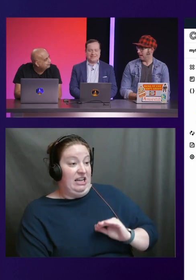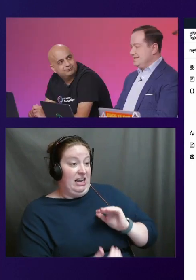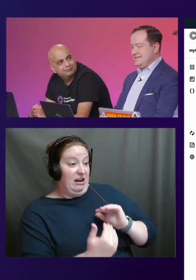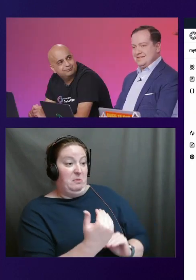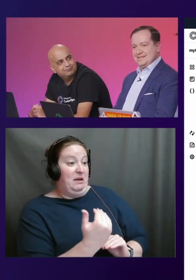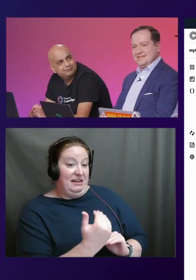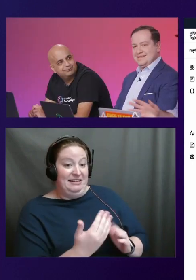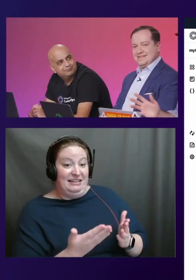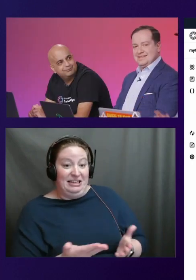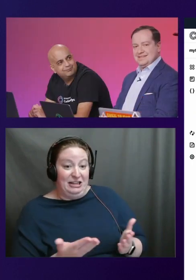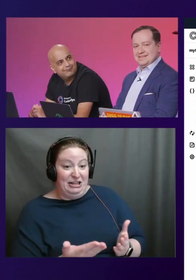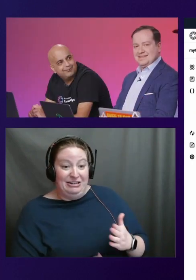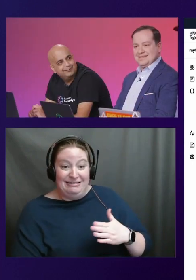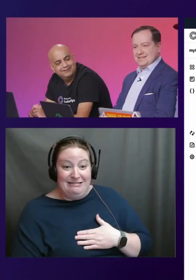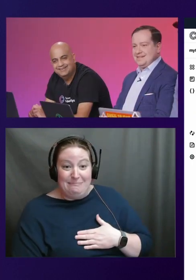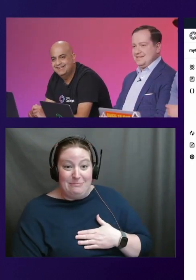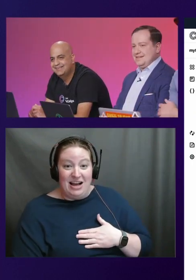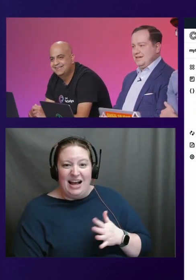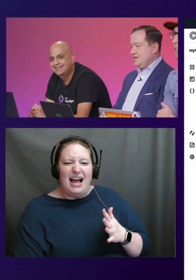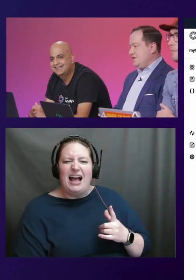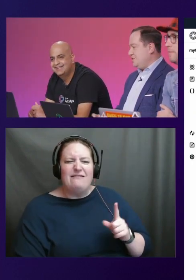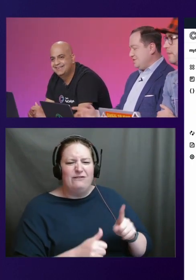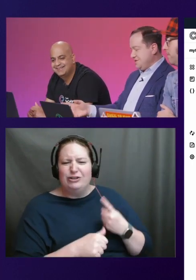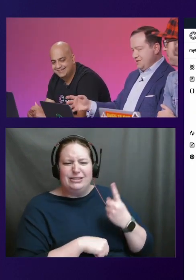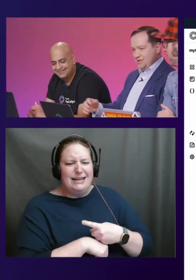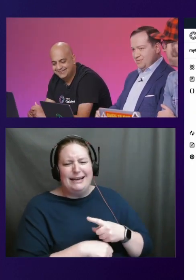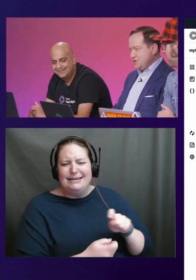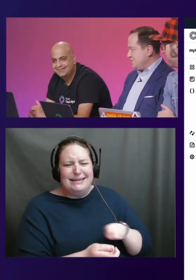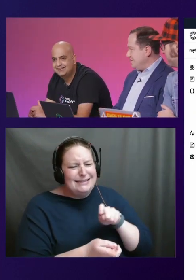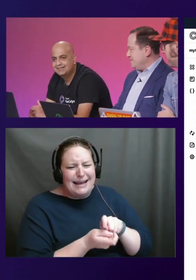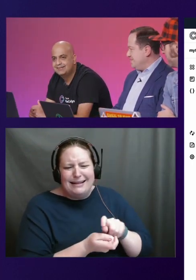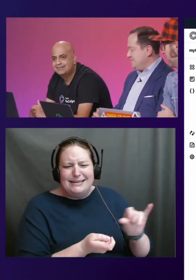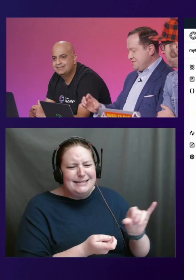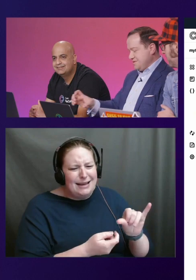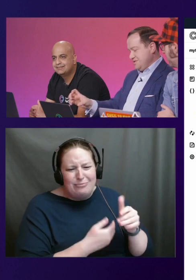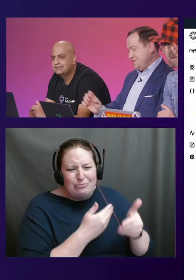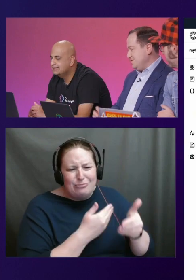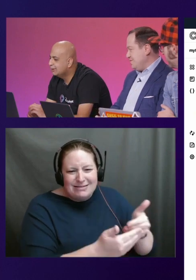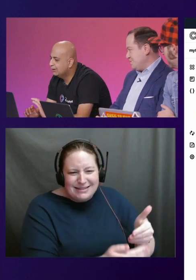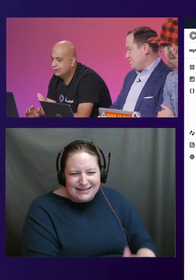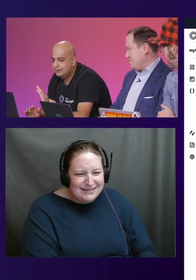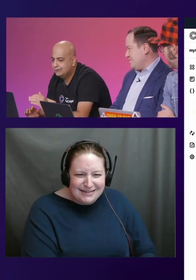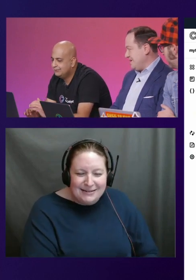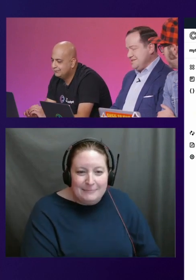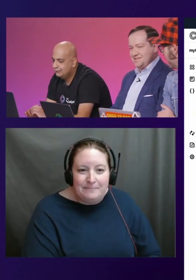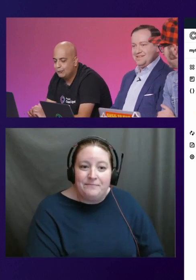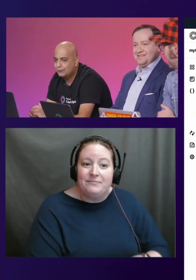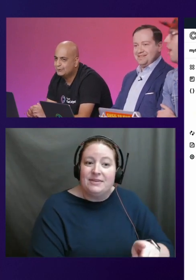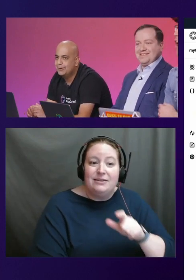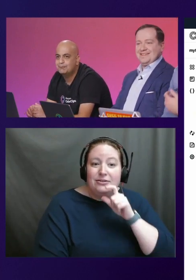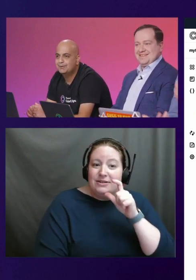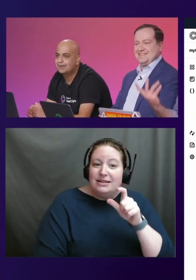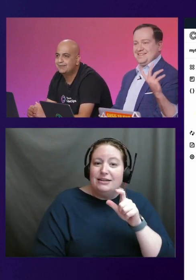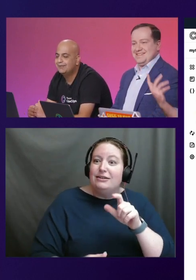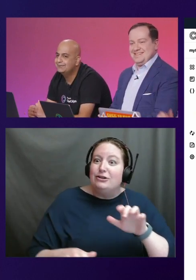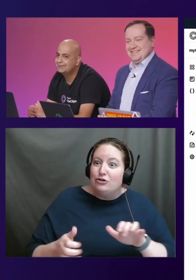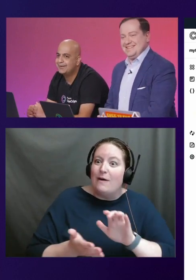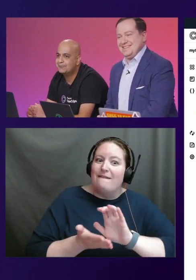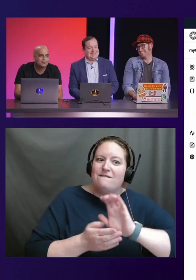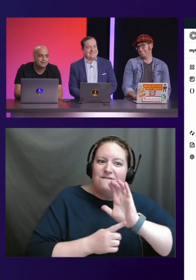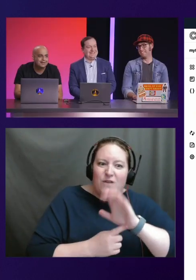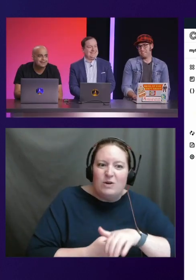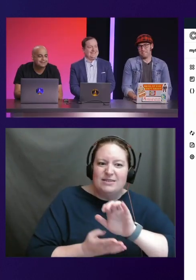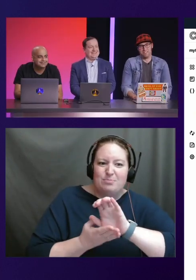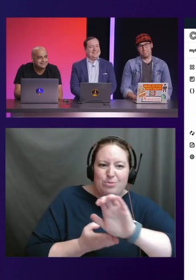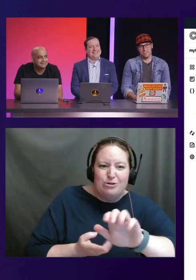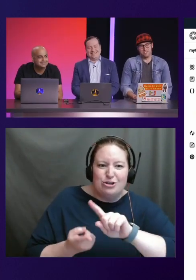was absolutely exactly the same productivity. And you didn't push straight to you didn't do a forced push to main. So None that's of good. those. Yeah,